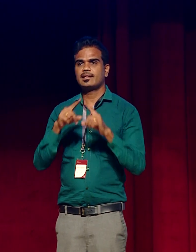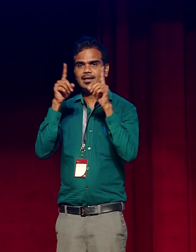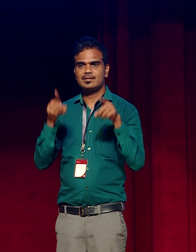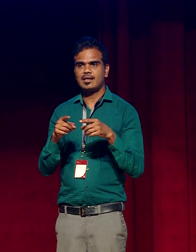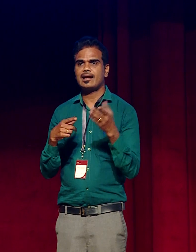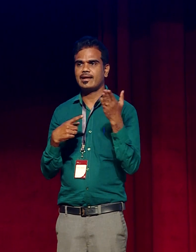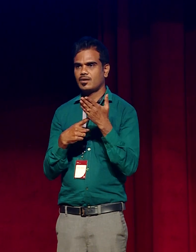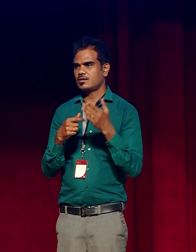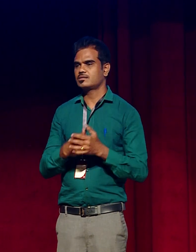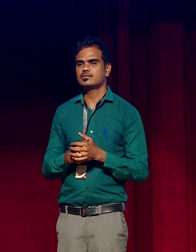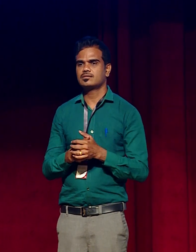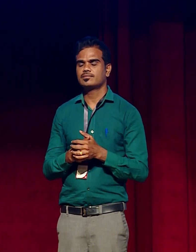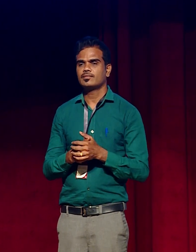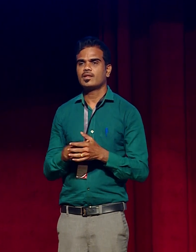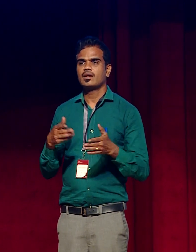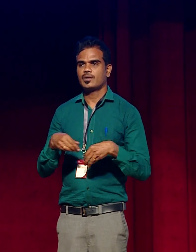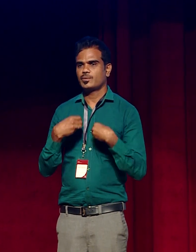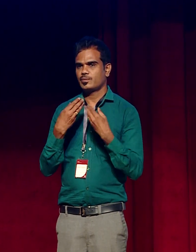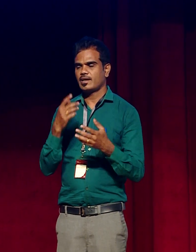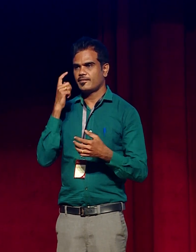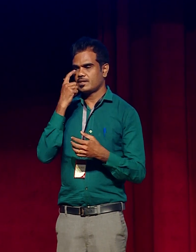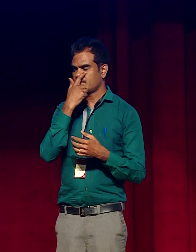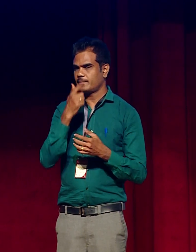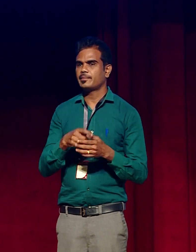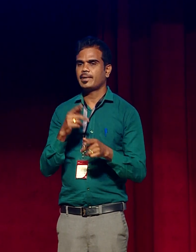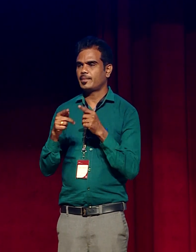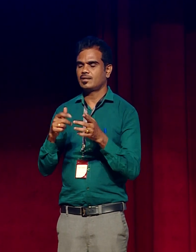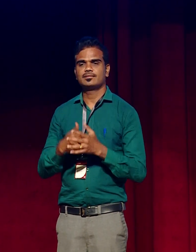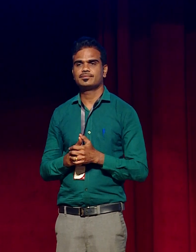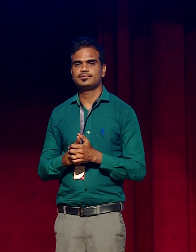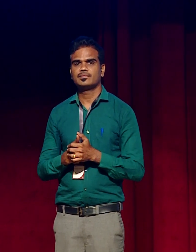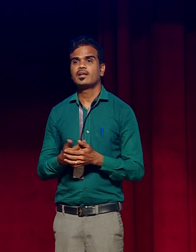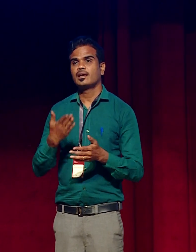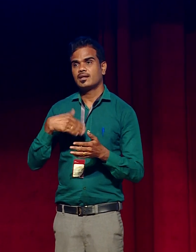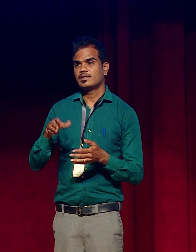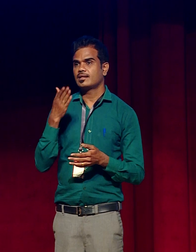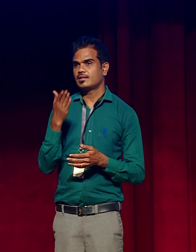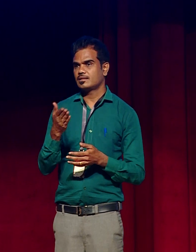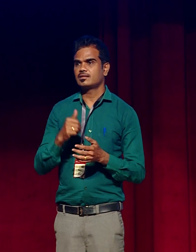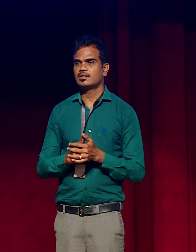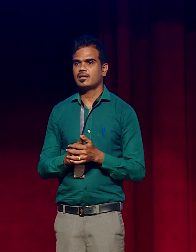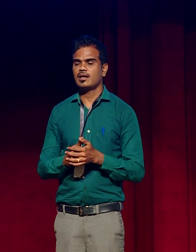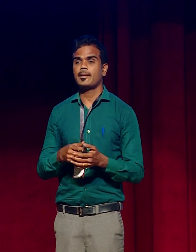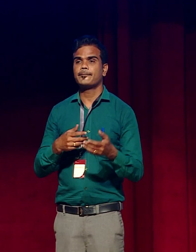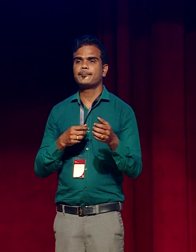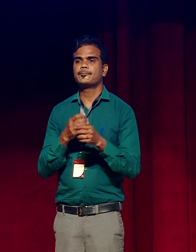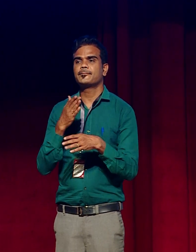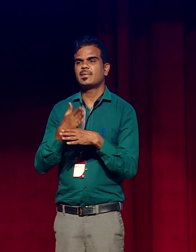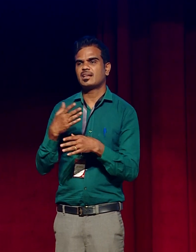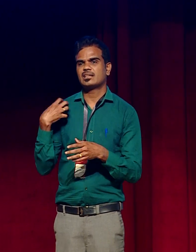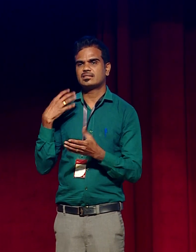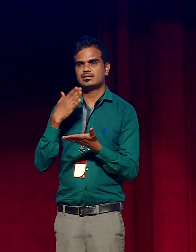and technologists who are visually impaired people, in case this was the barrier for them